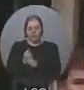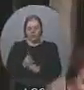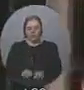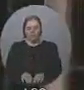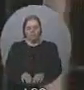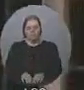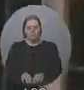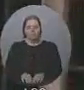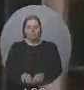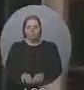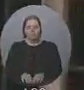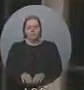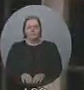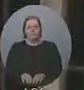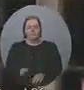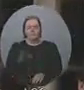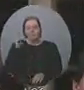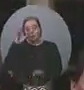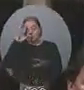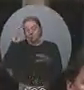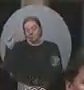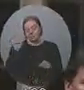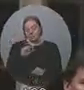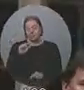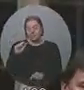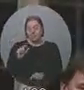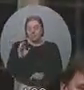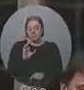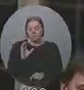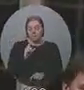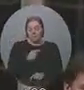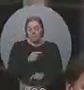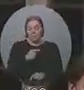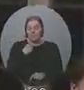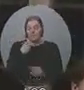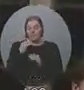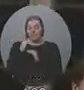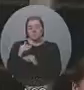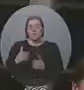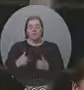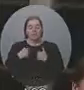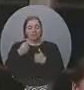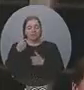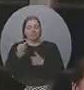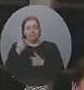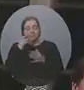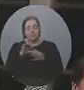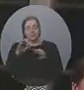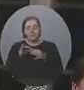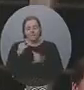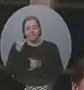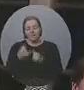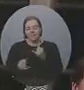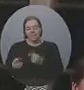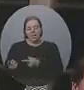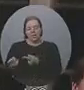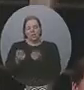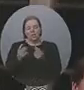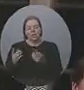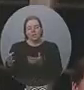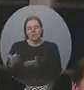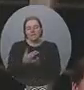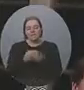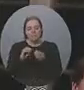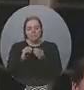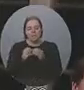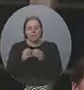Mr. Speaker, the Conservative government has used privacy as a reason for getting rid of the long-form census. It used privacy as